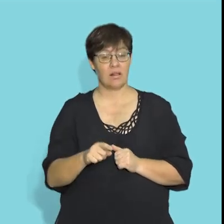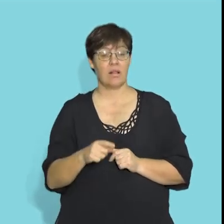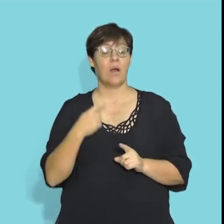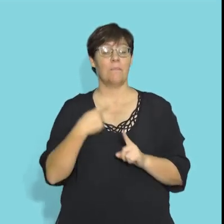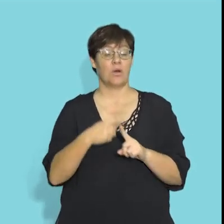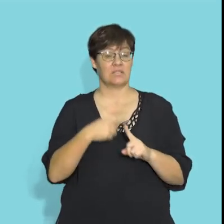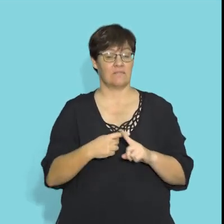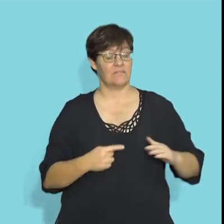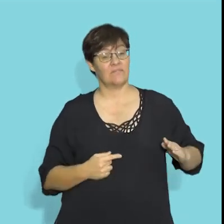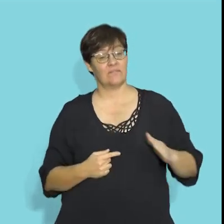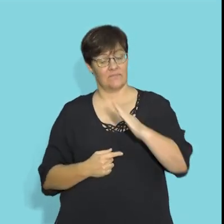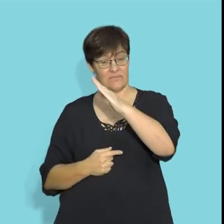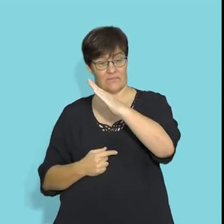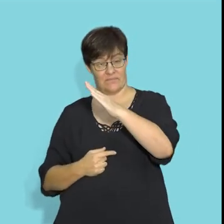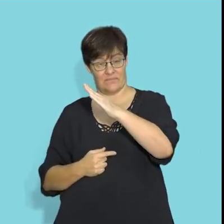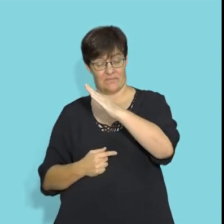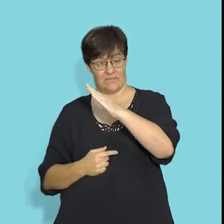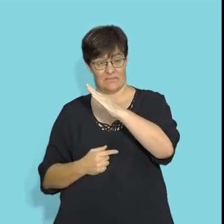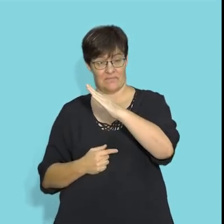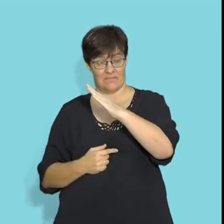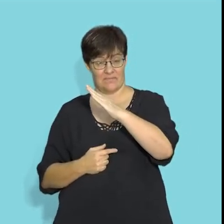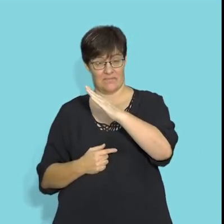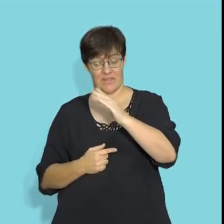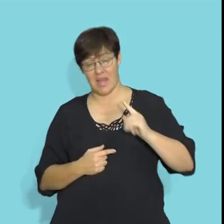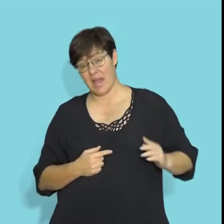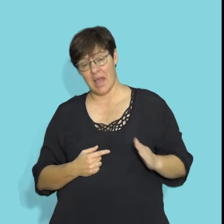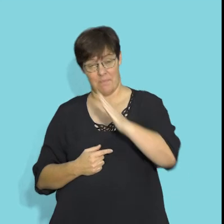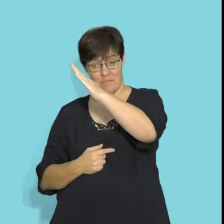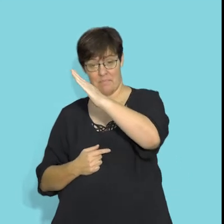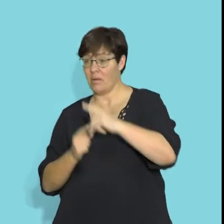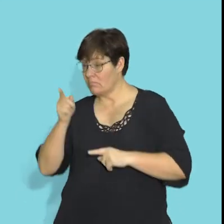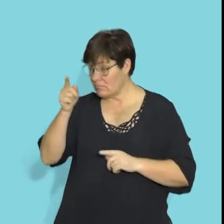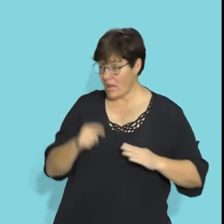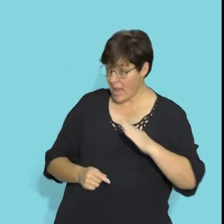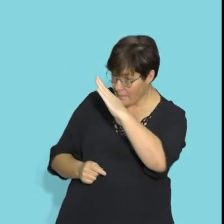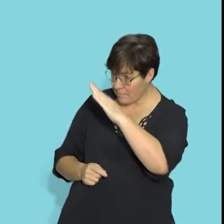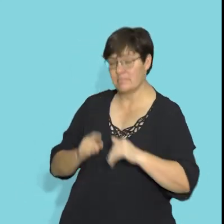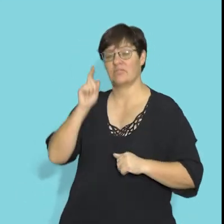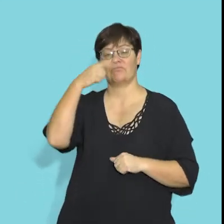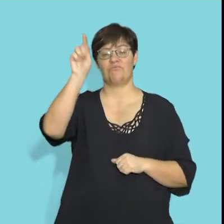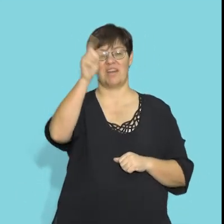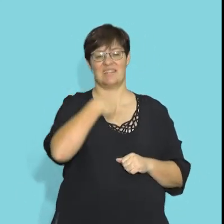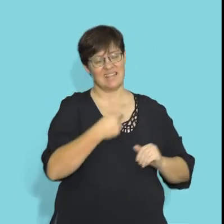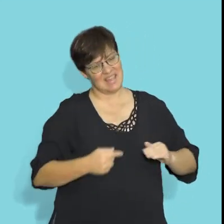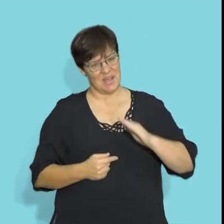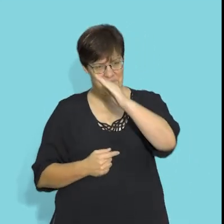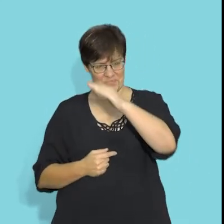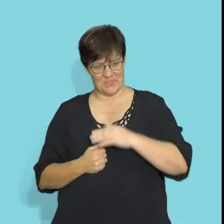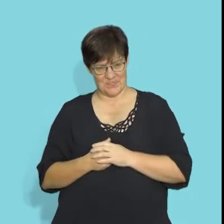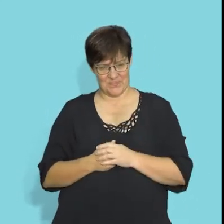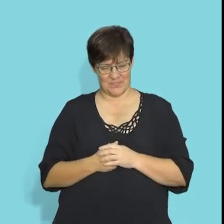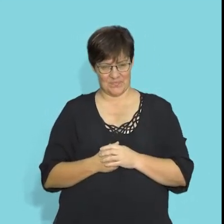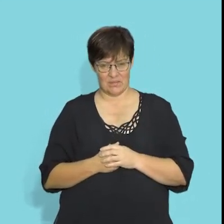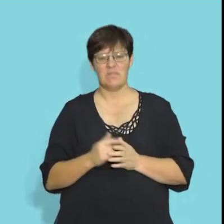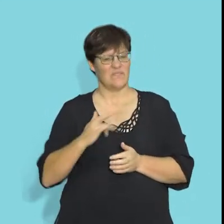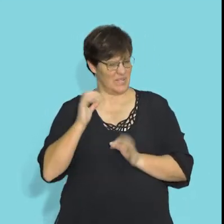positive gradient means that my graph is going up. Is my graph going up? Yes, it is. And so